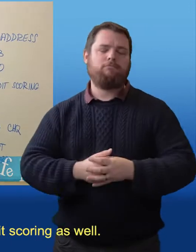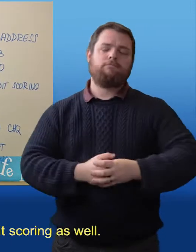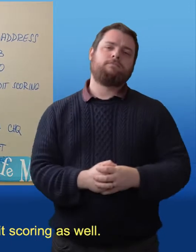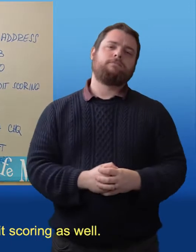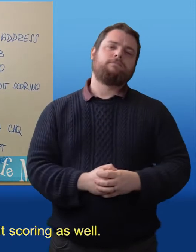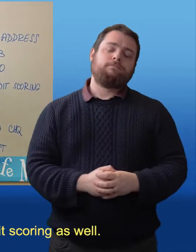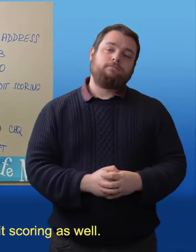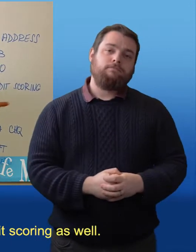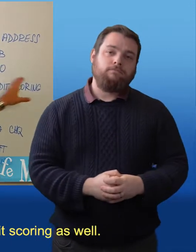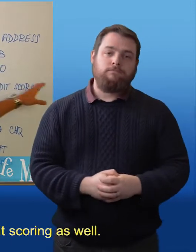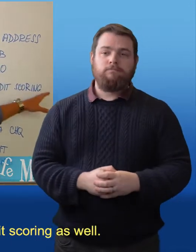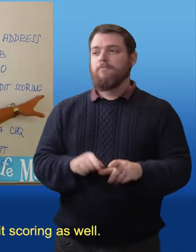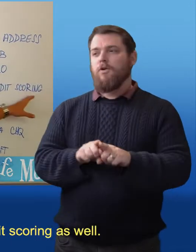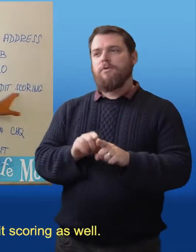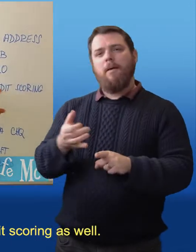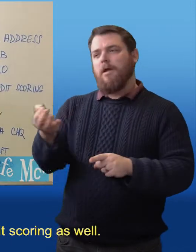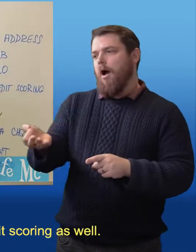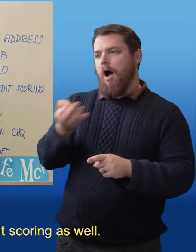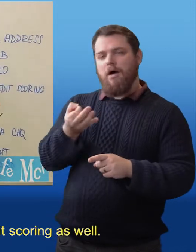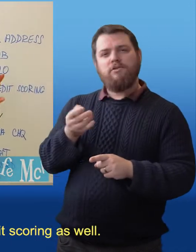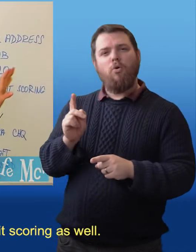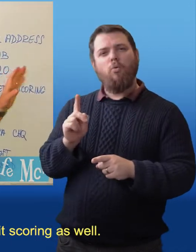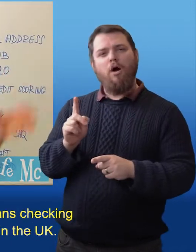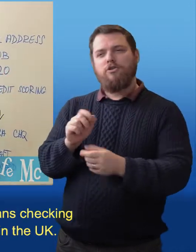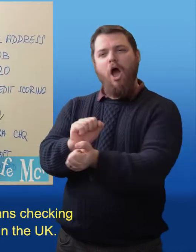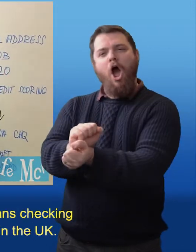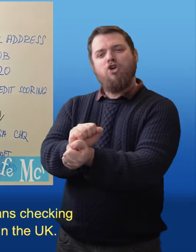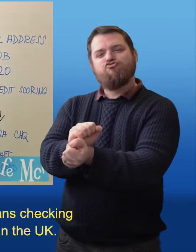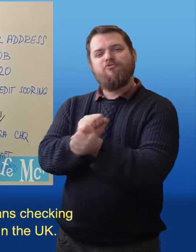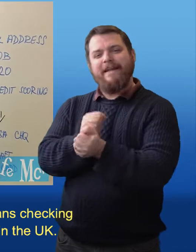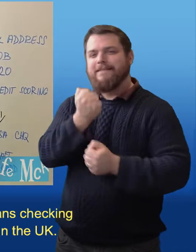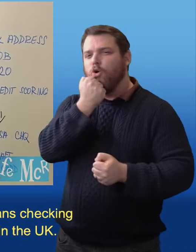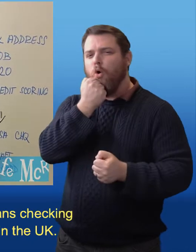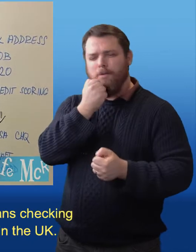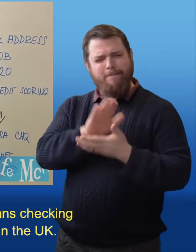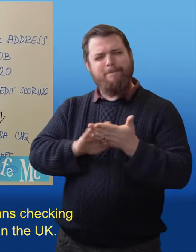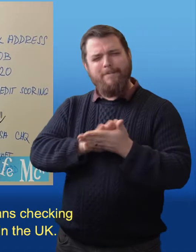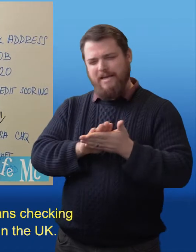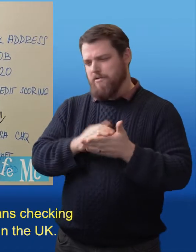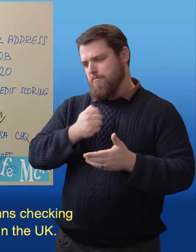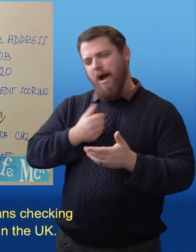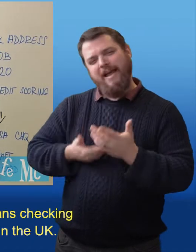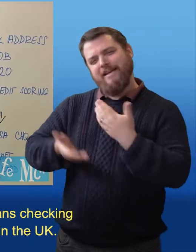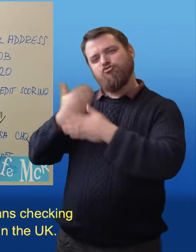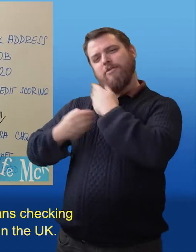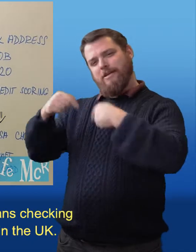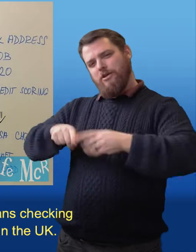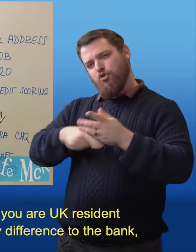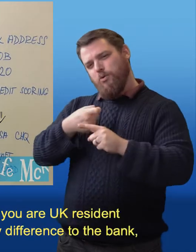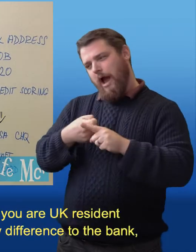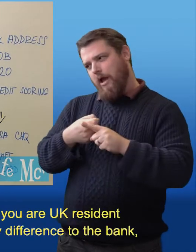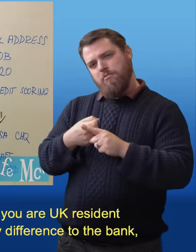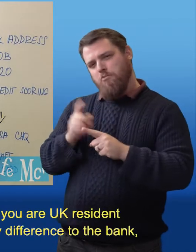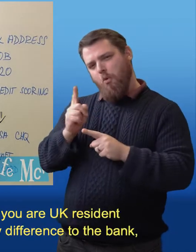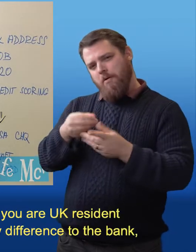you. And they'll ask you for credit scoring as well. Credit scoring, that means checking your financial history in the UK.